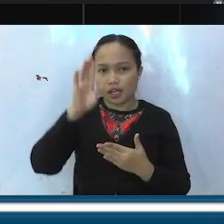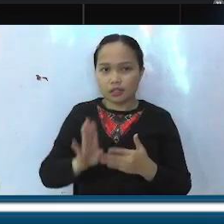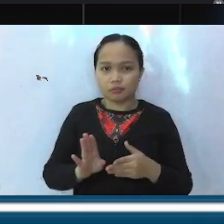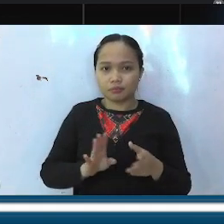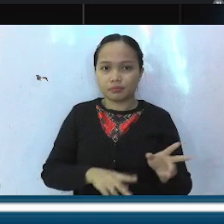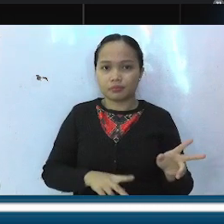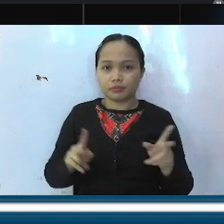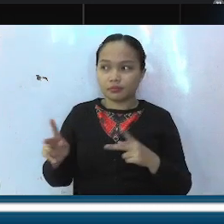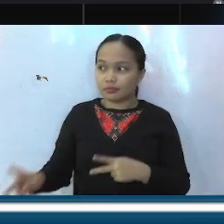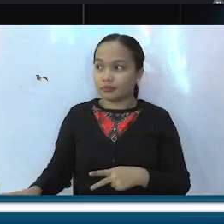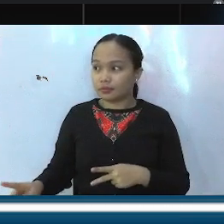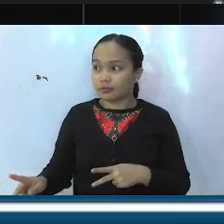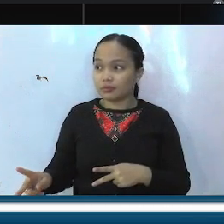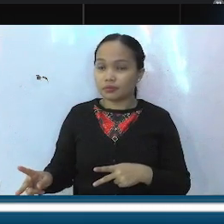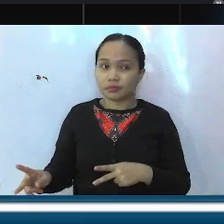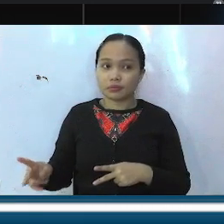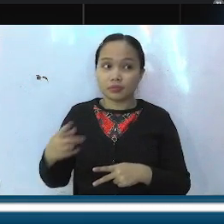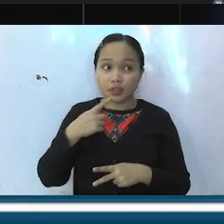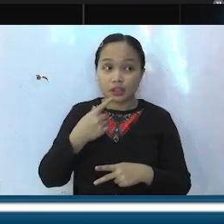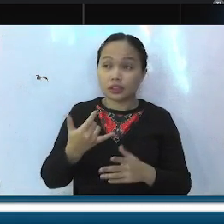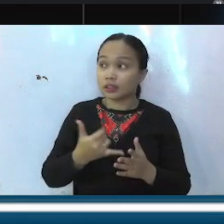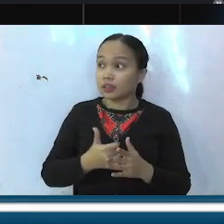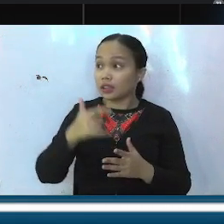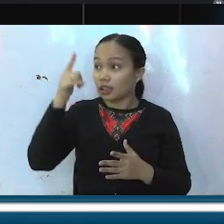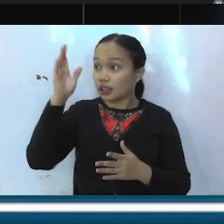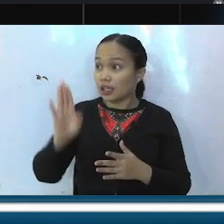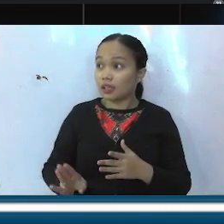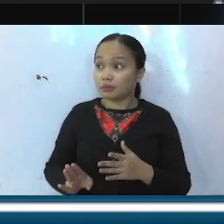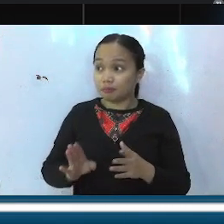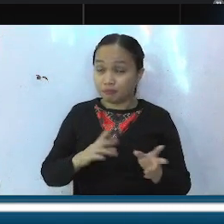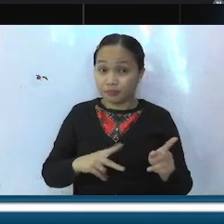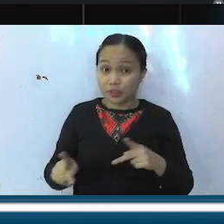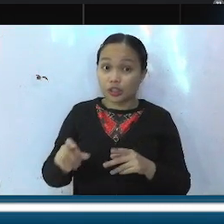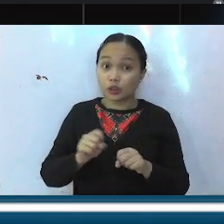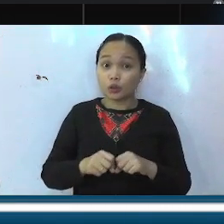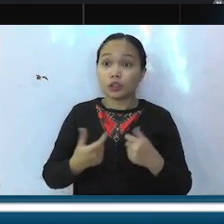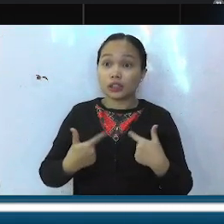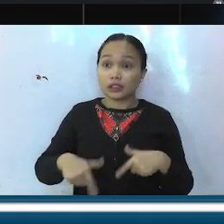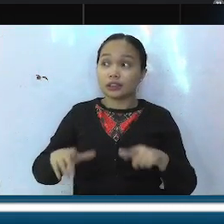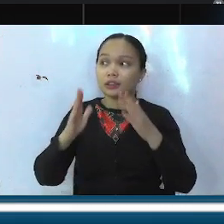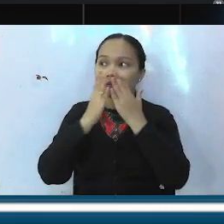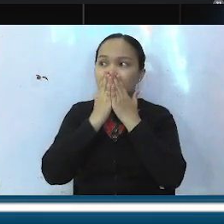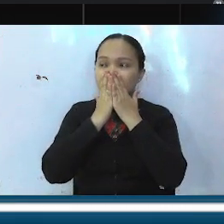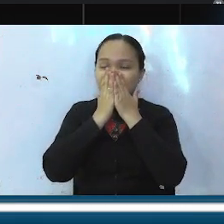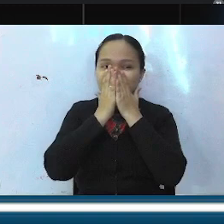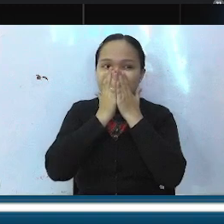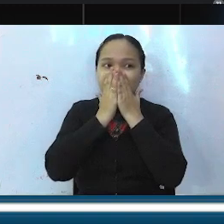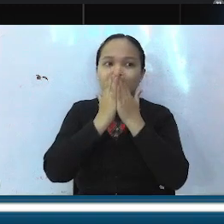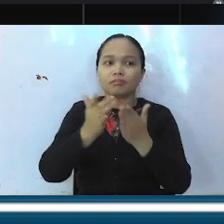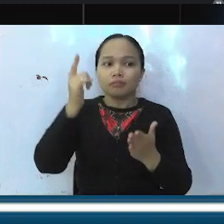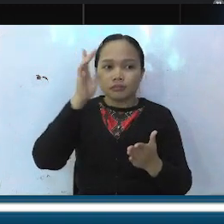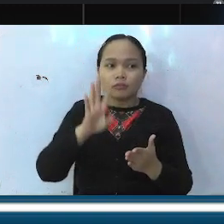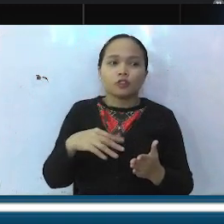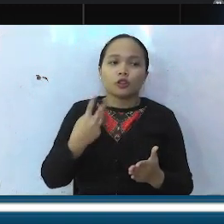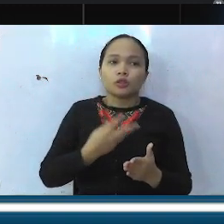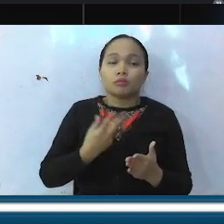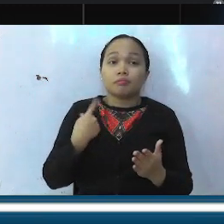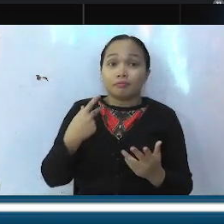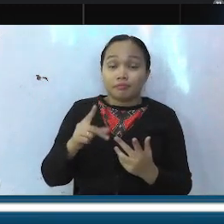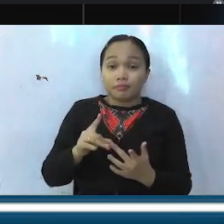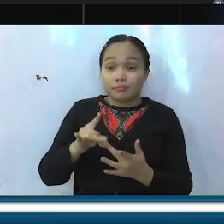plan. You're watching. It's God's plan. Amen. That's why let's all thank God that we have this special episode.